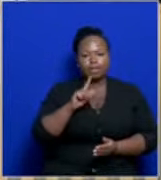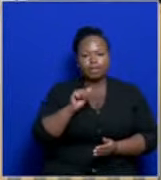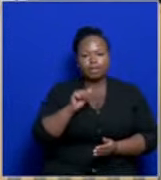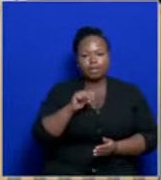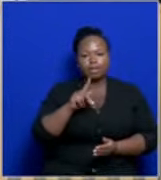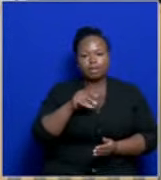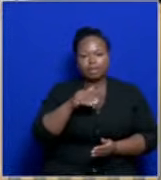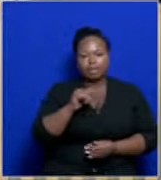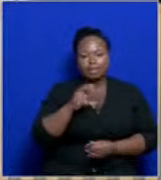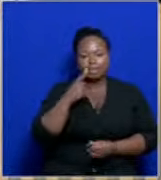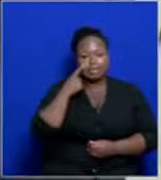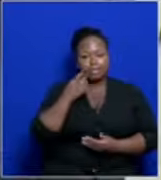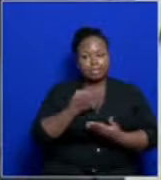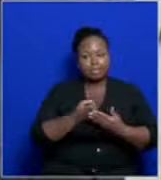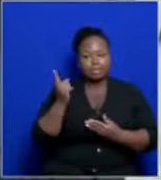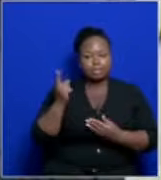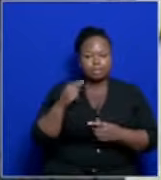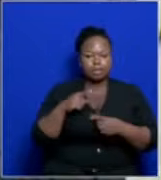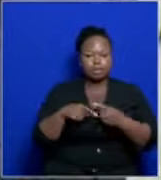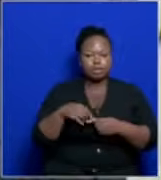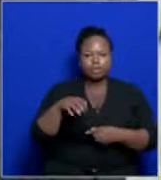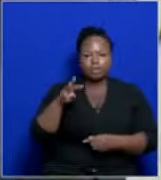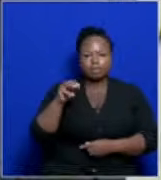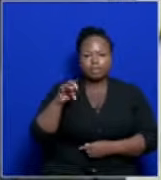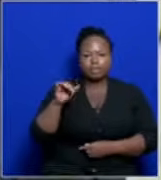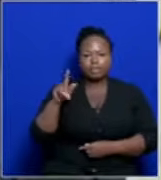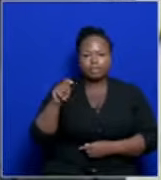case of